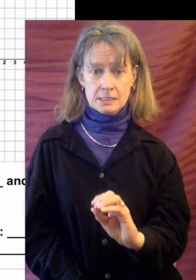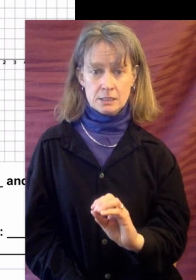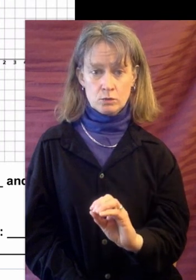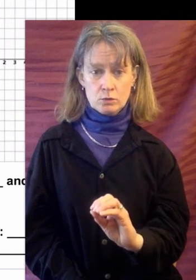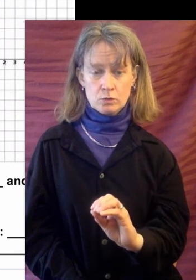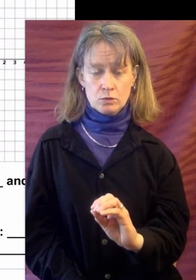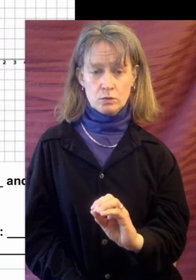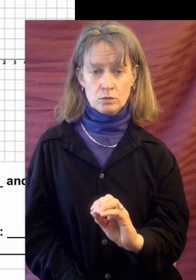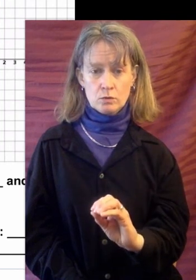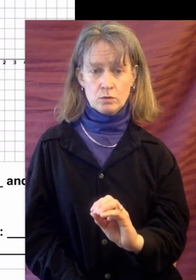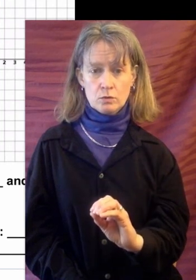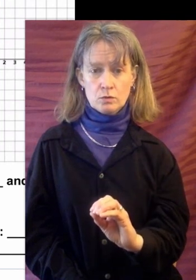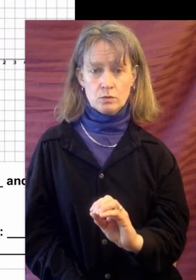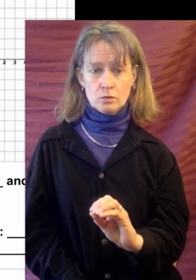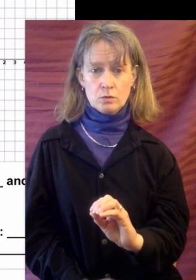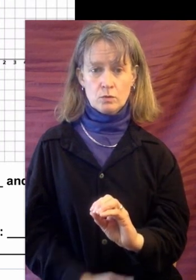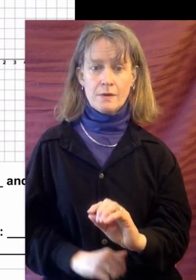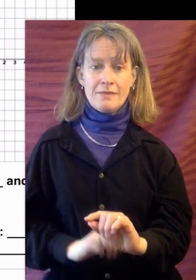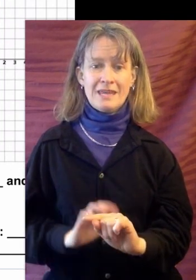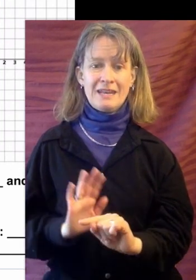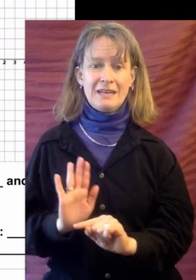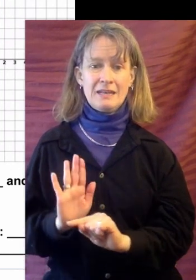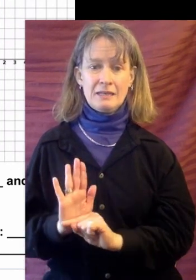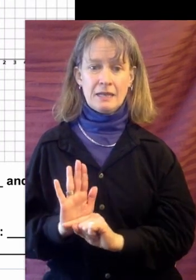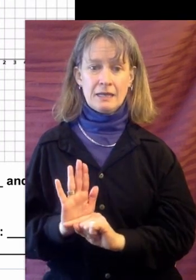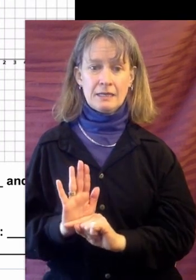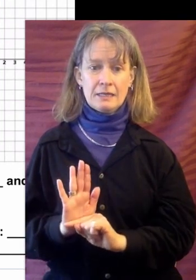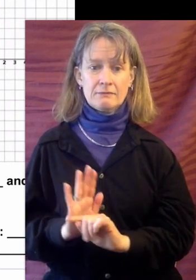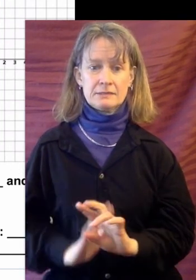0, negative 7.